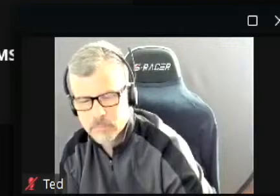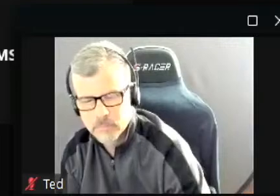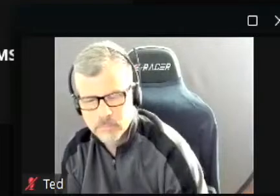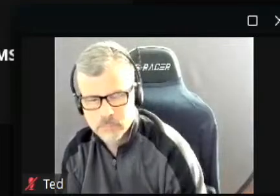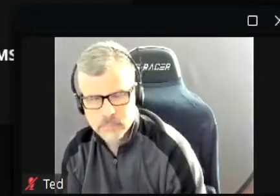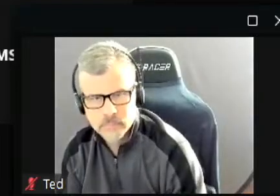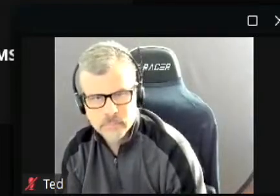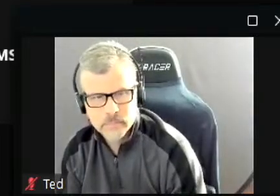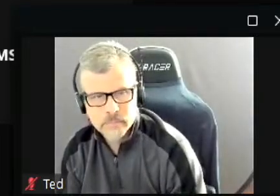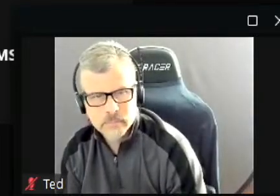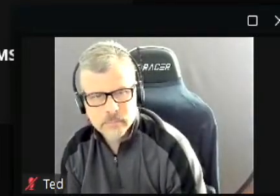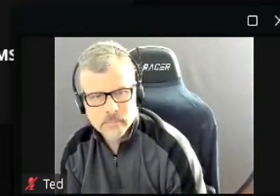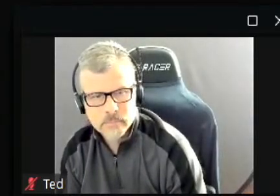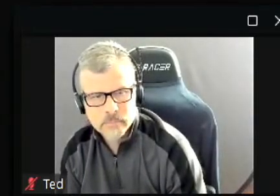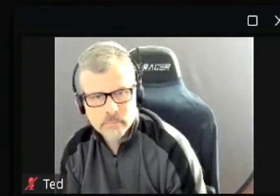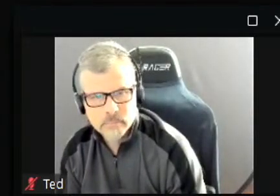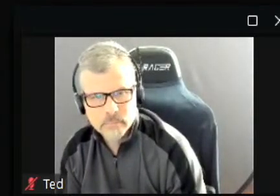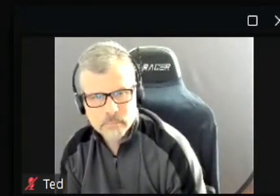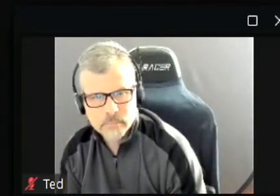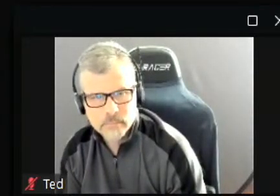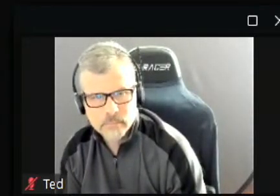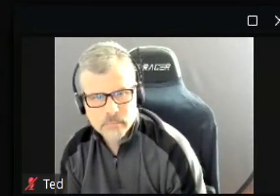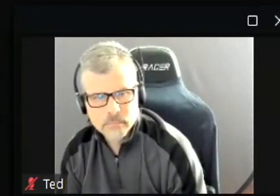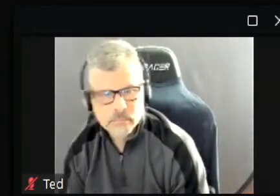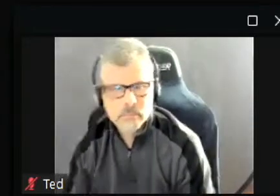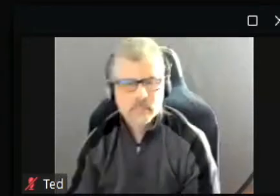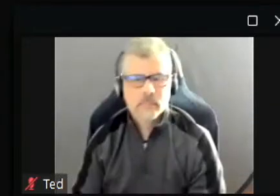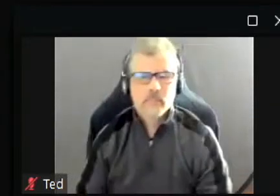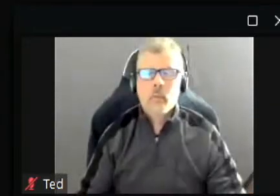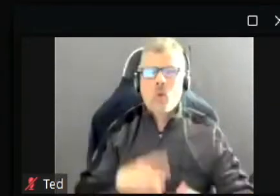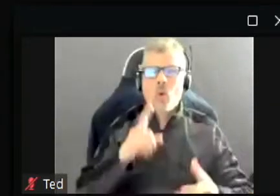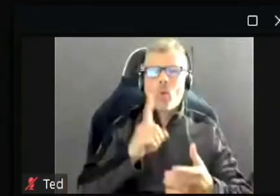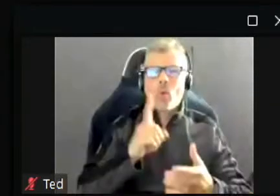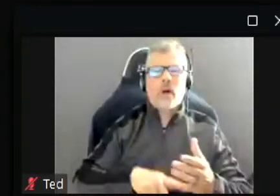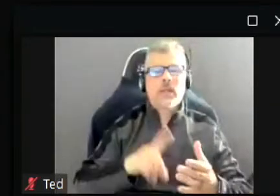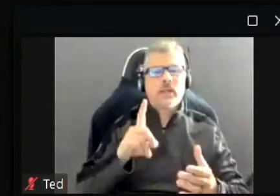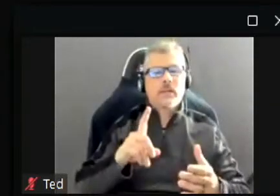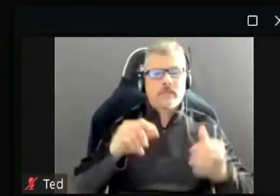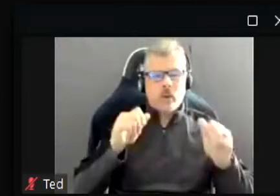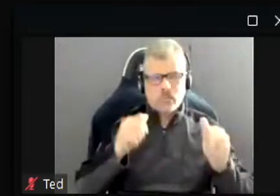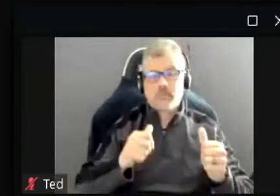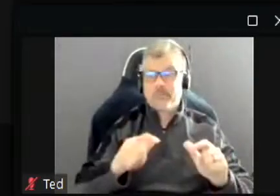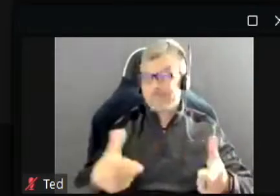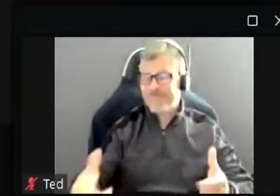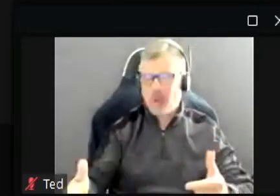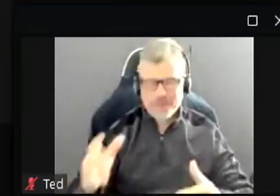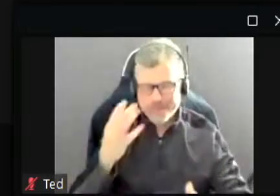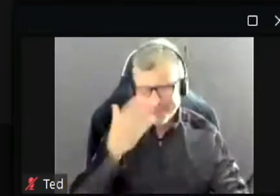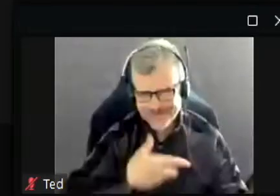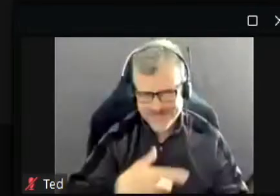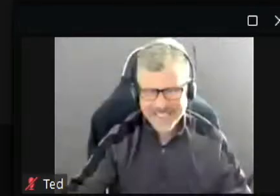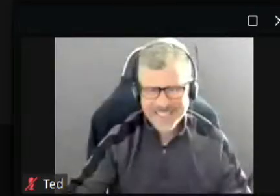Holman, what does recruitment look like? Dr. Holman, sorry. What does recruitment look like at your level?